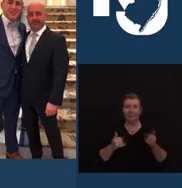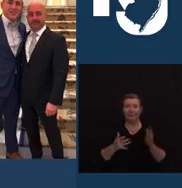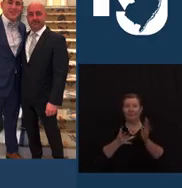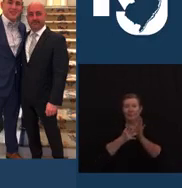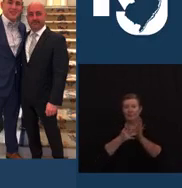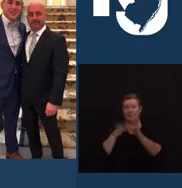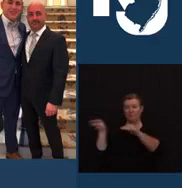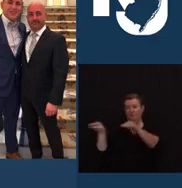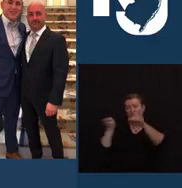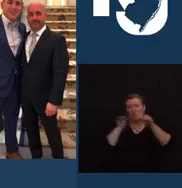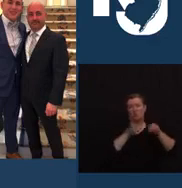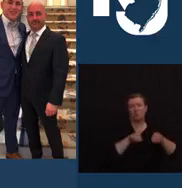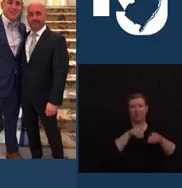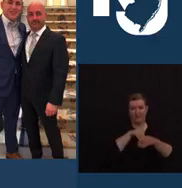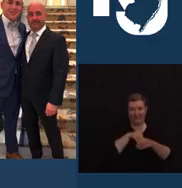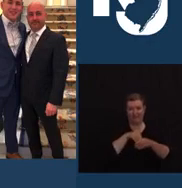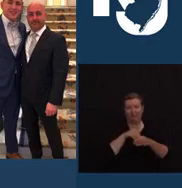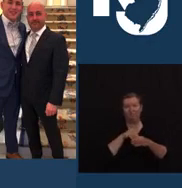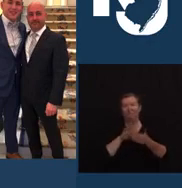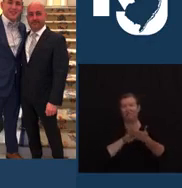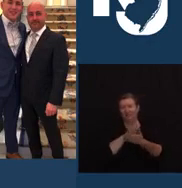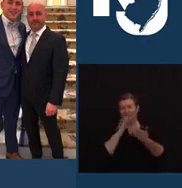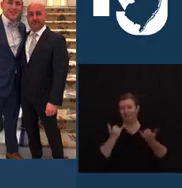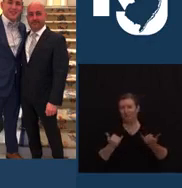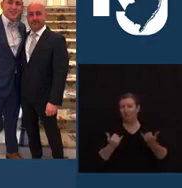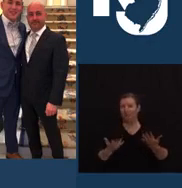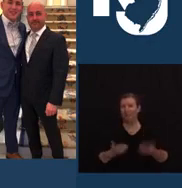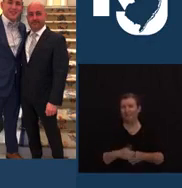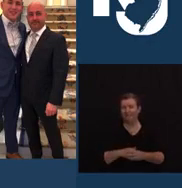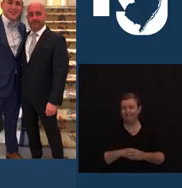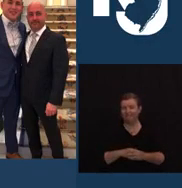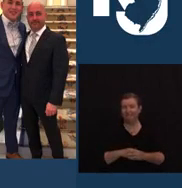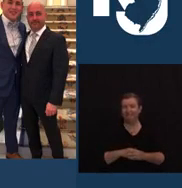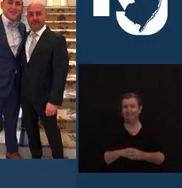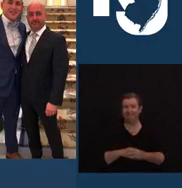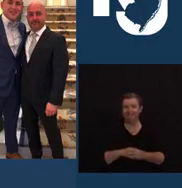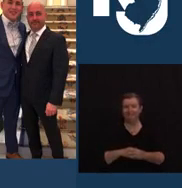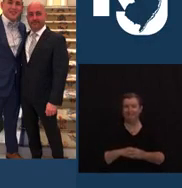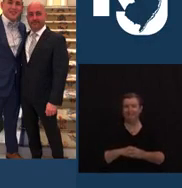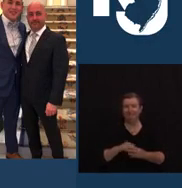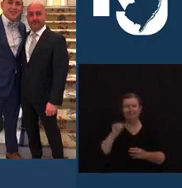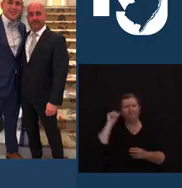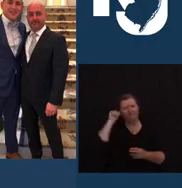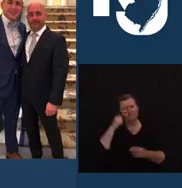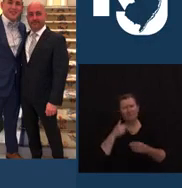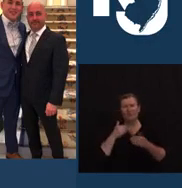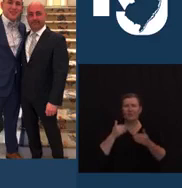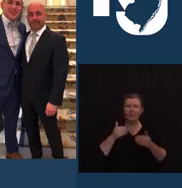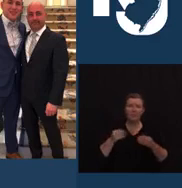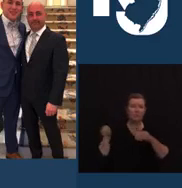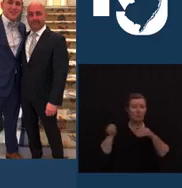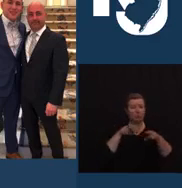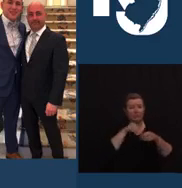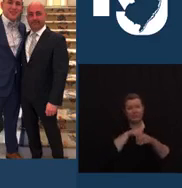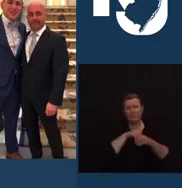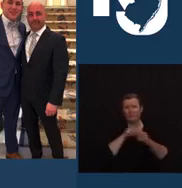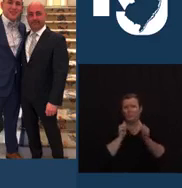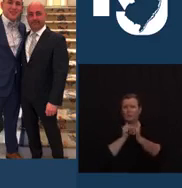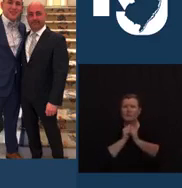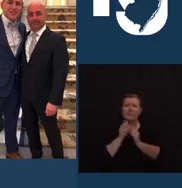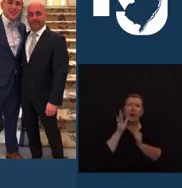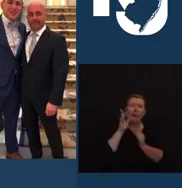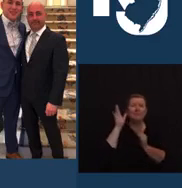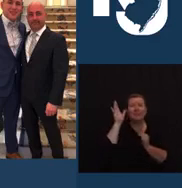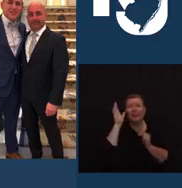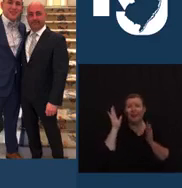you think through. You're with your mom and your dad, and she is not with her dad this year. How sad is that? We